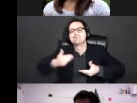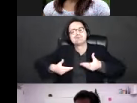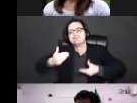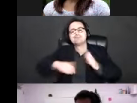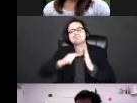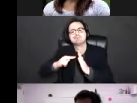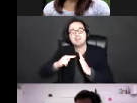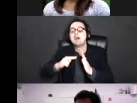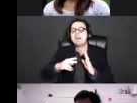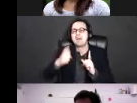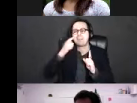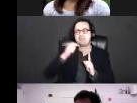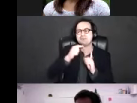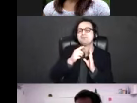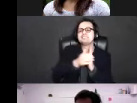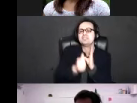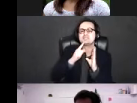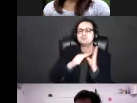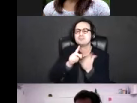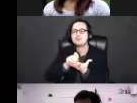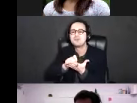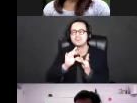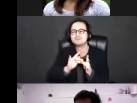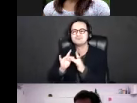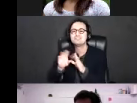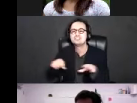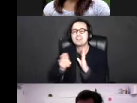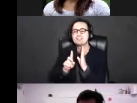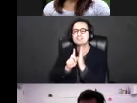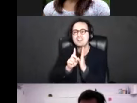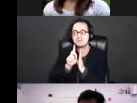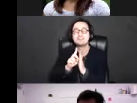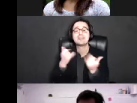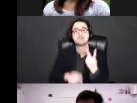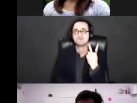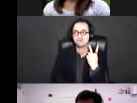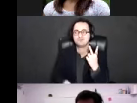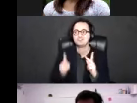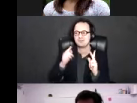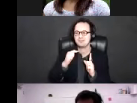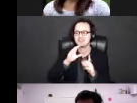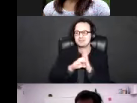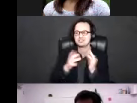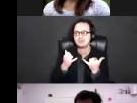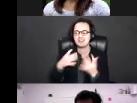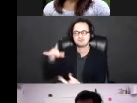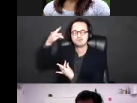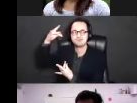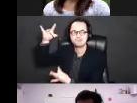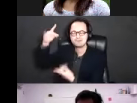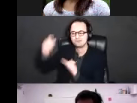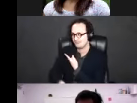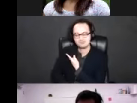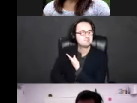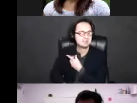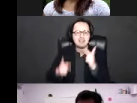child development. So I want you to consider the two people in this picture and realize that the two people see